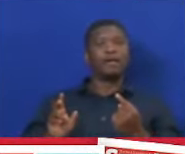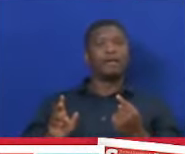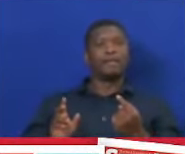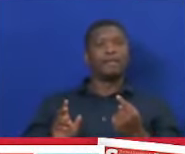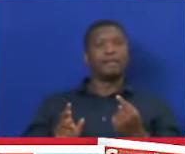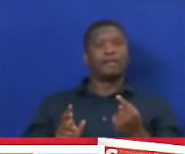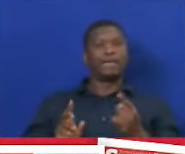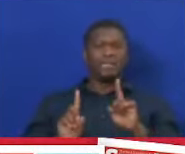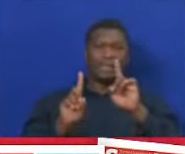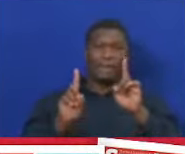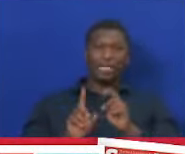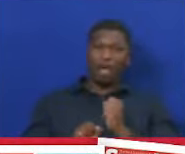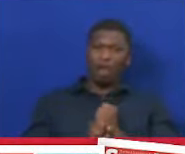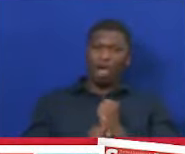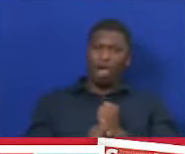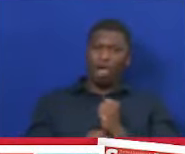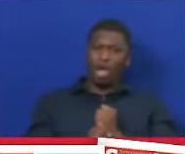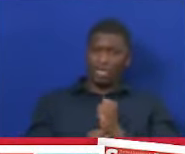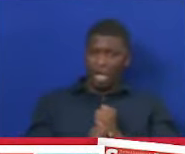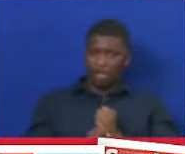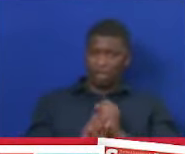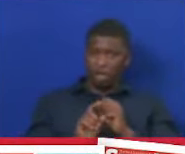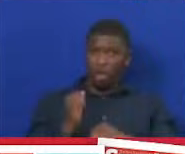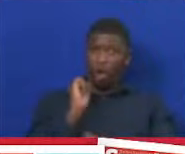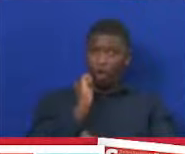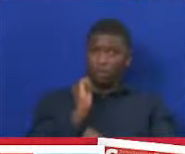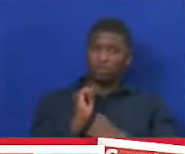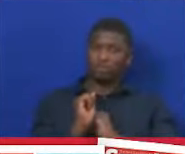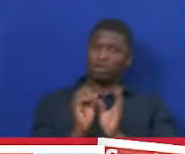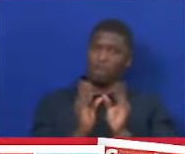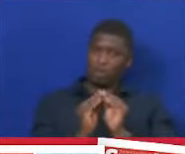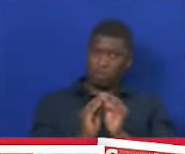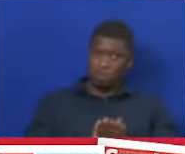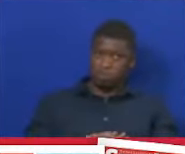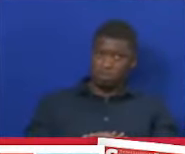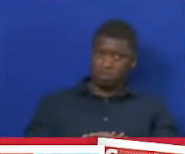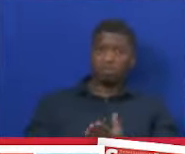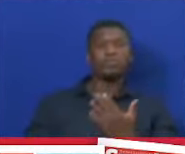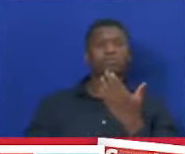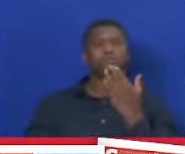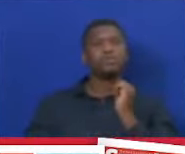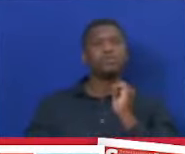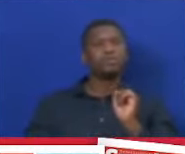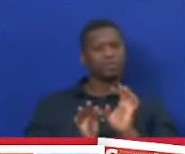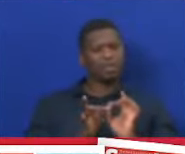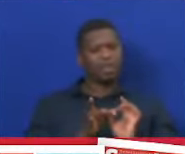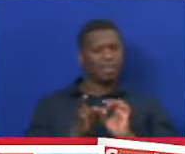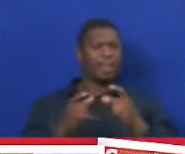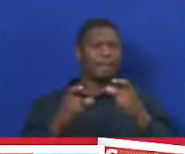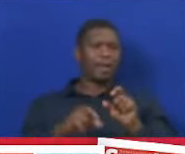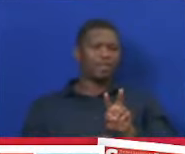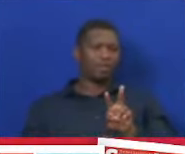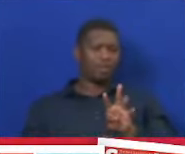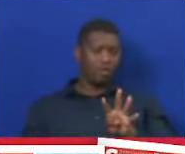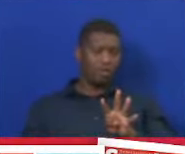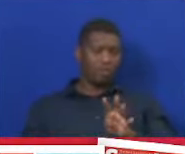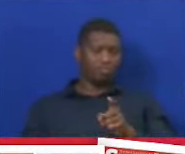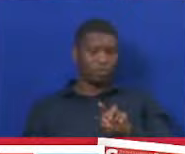Officers. Witness C, with reference to paragraphs 24 and 25,